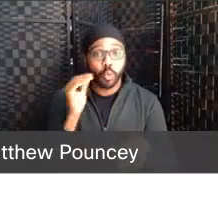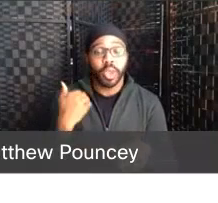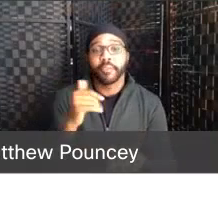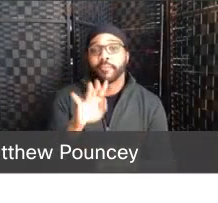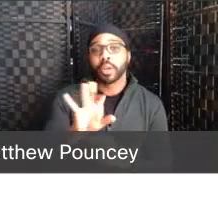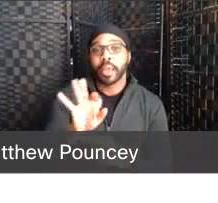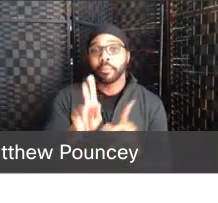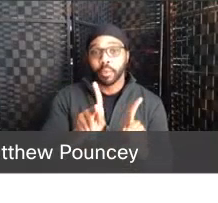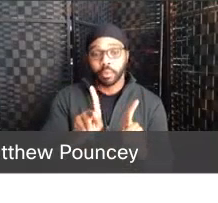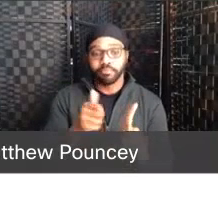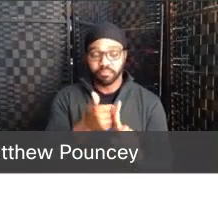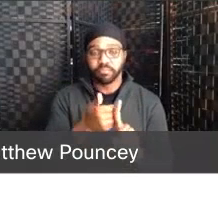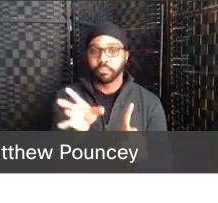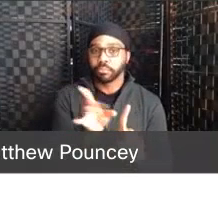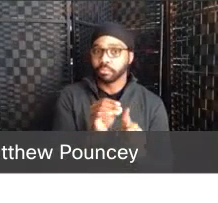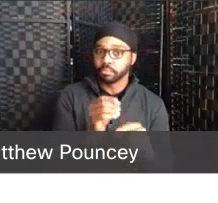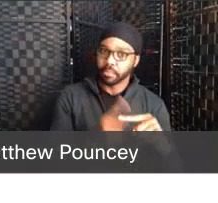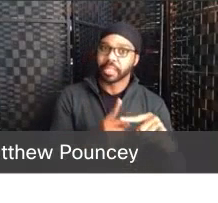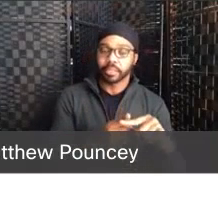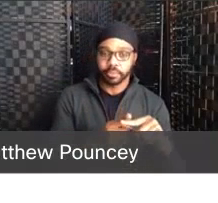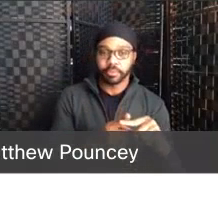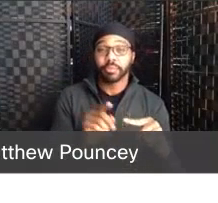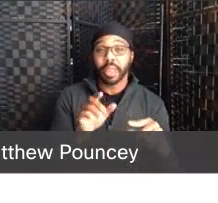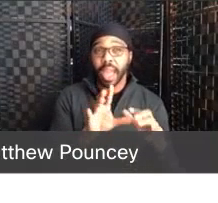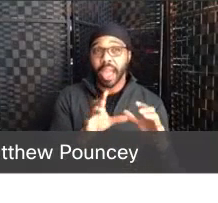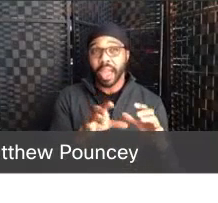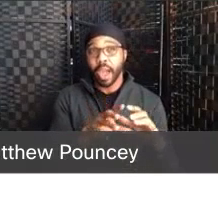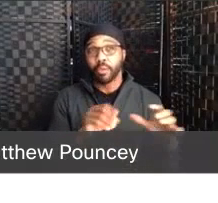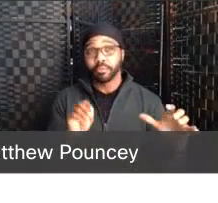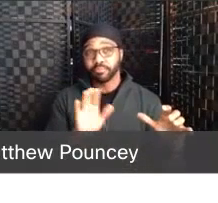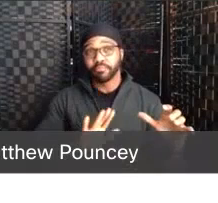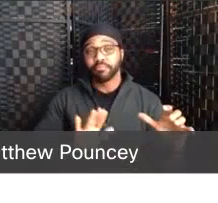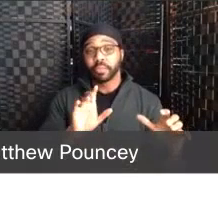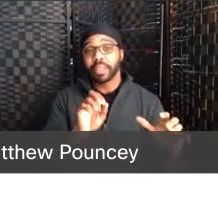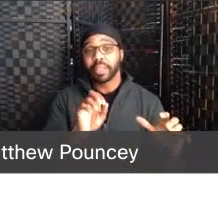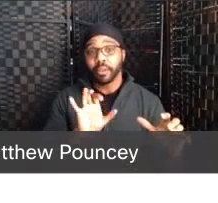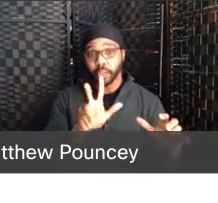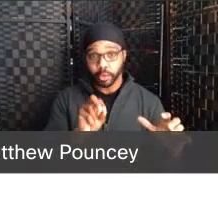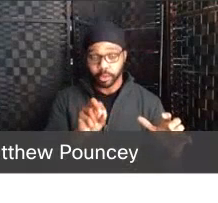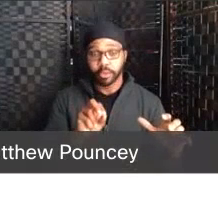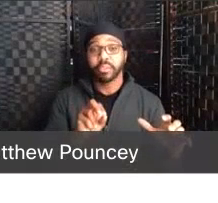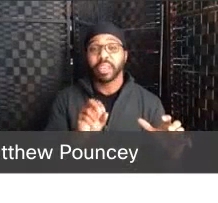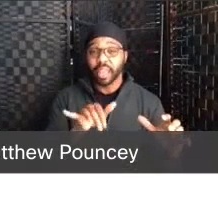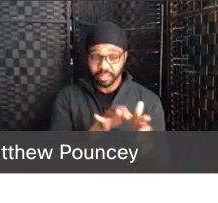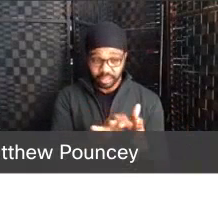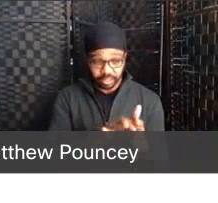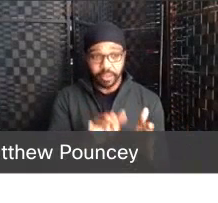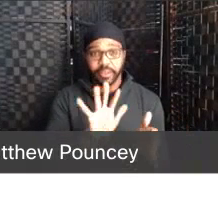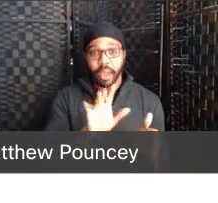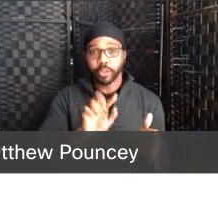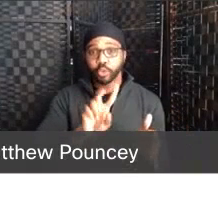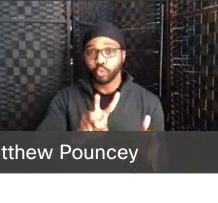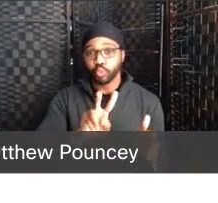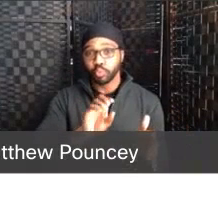test positive out of approximately 930, accounting for 5.26% of the people in